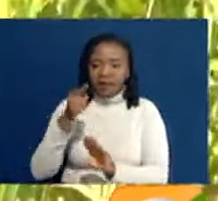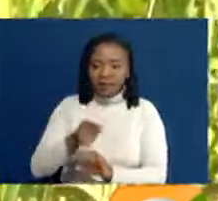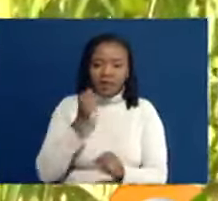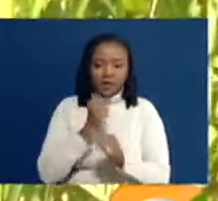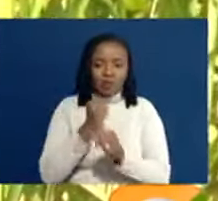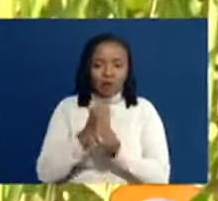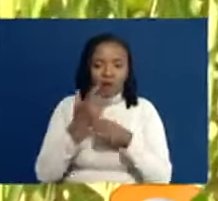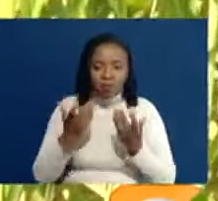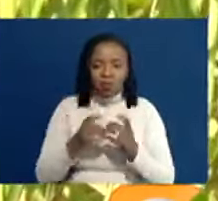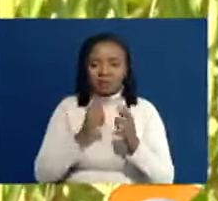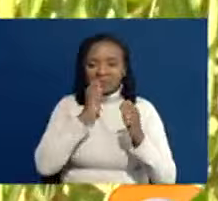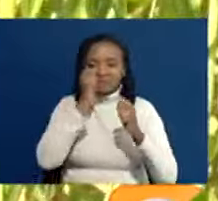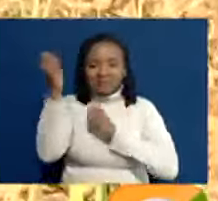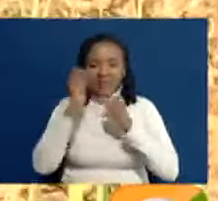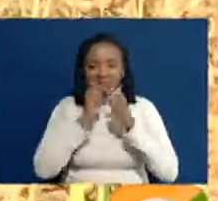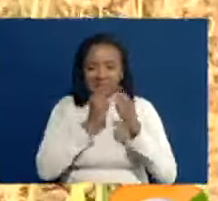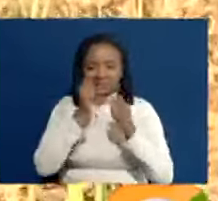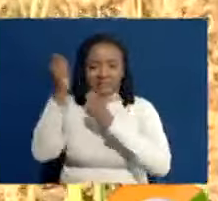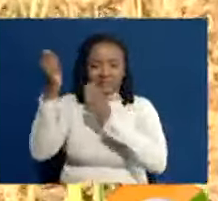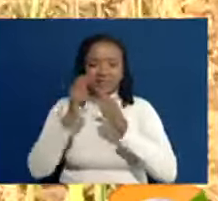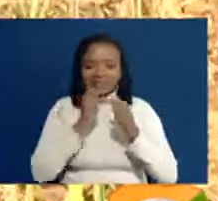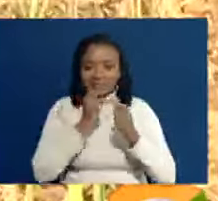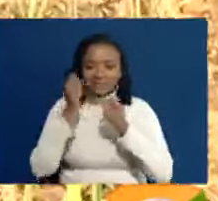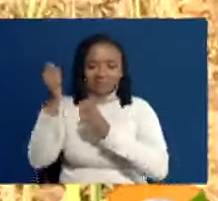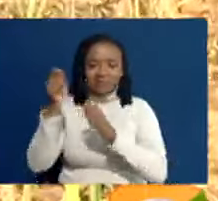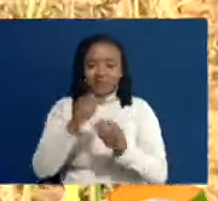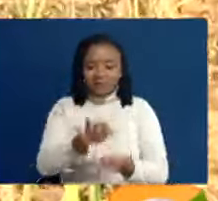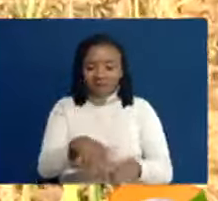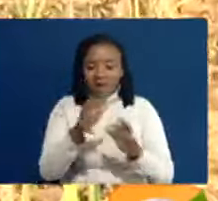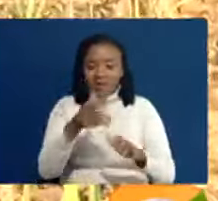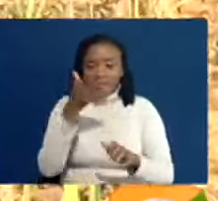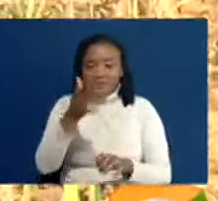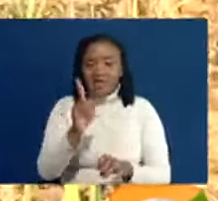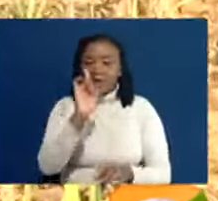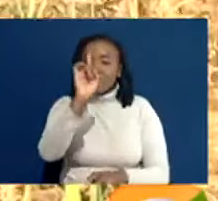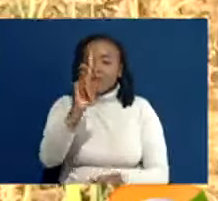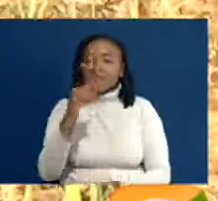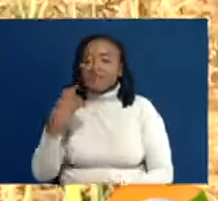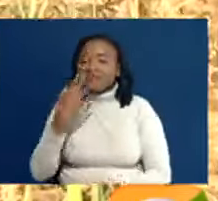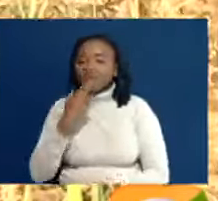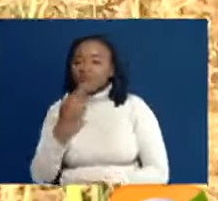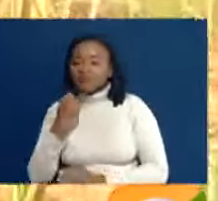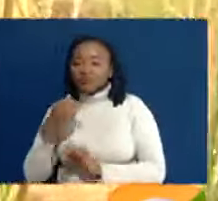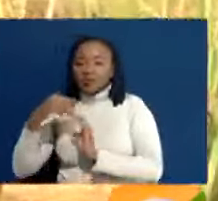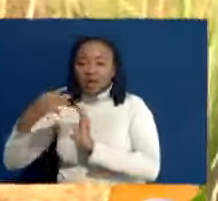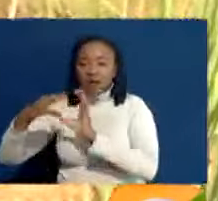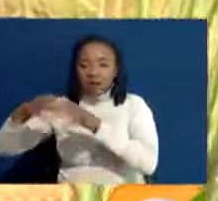farming as a source of livelihood until the collapse of Mumias Sugar Company 6 years ago.